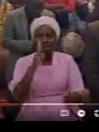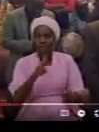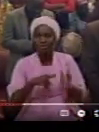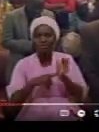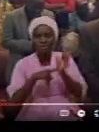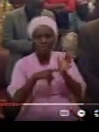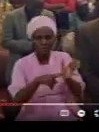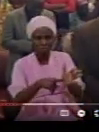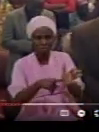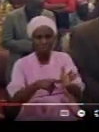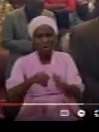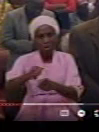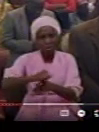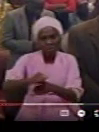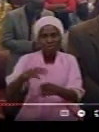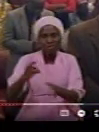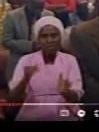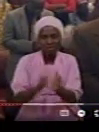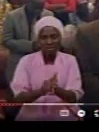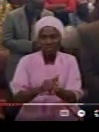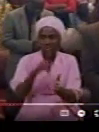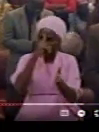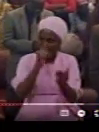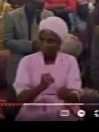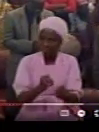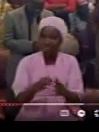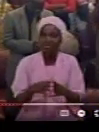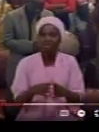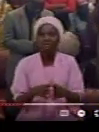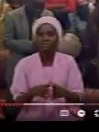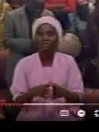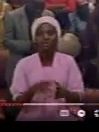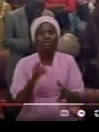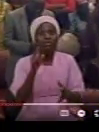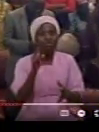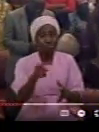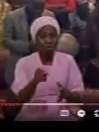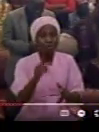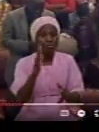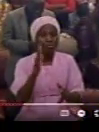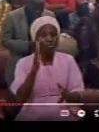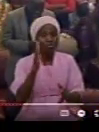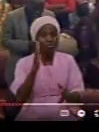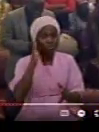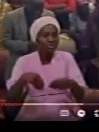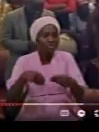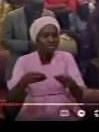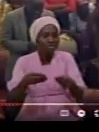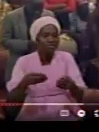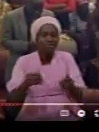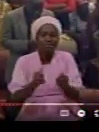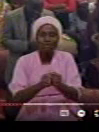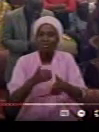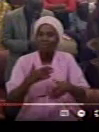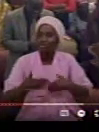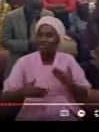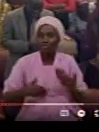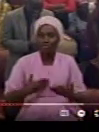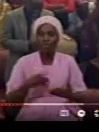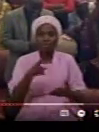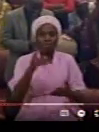demonstration of that faith. You'll give cheerfully.